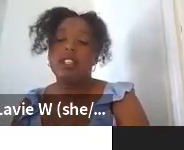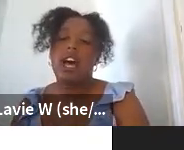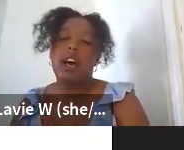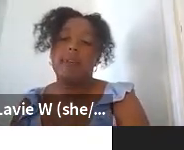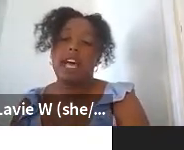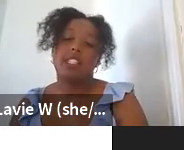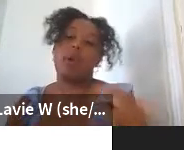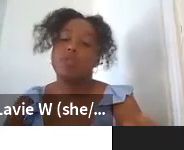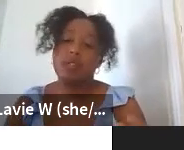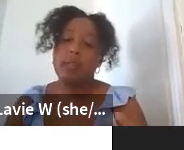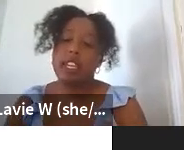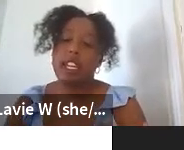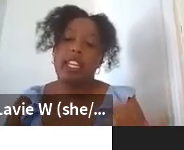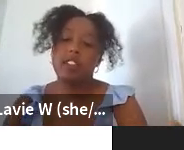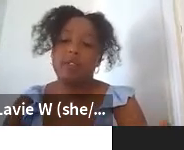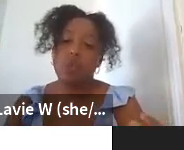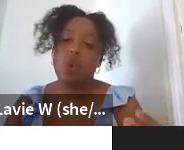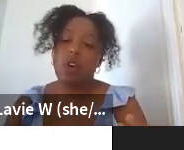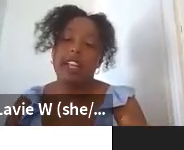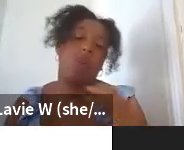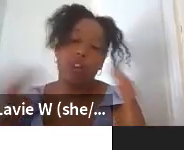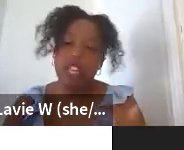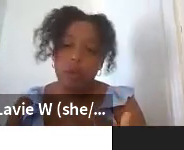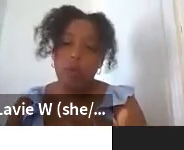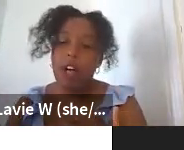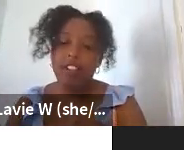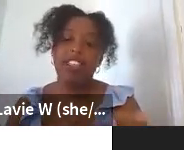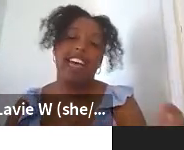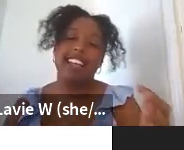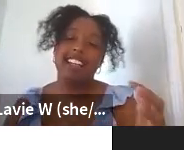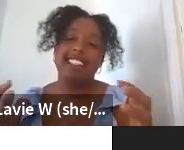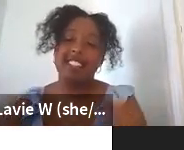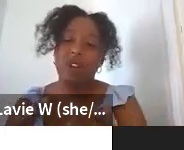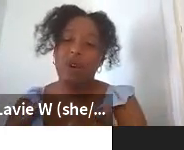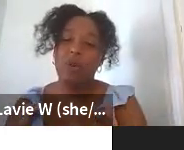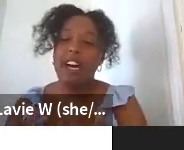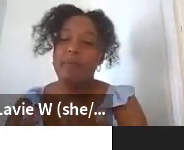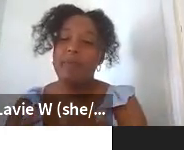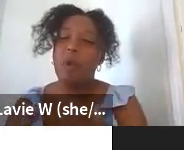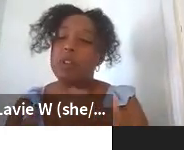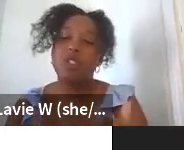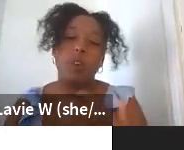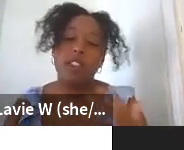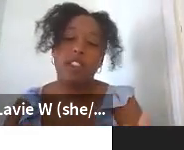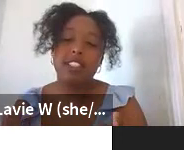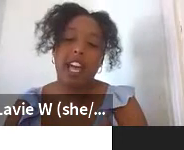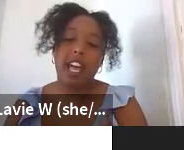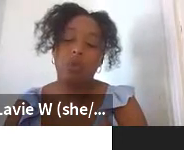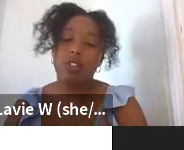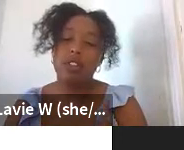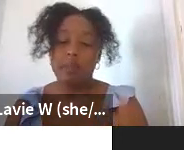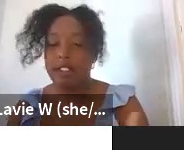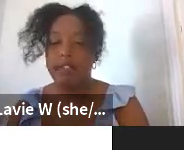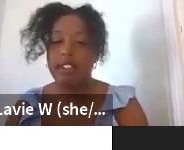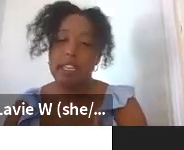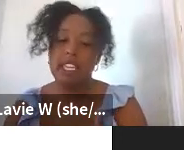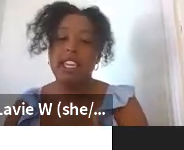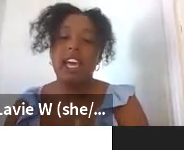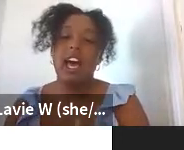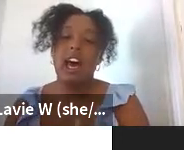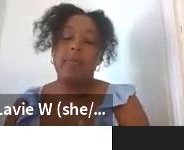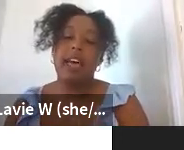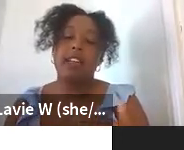frameworks. As opposed to being an individual and hoarding wealth and, you know, only doing things that would benefit